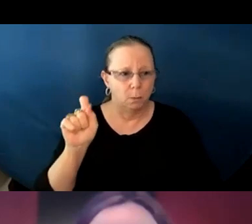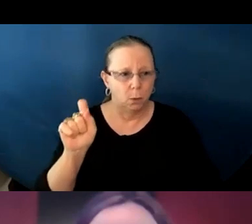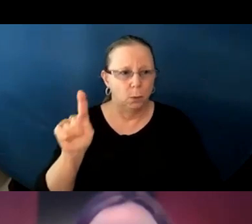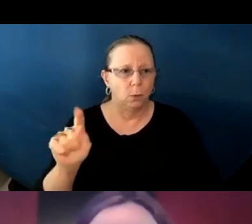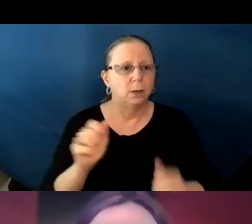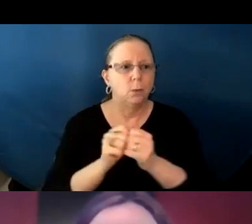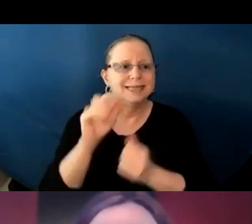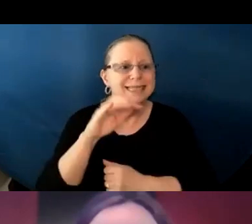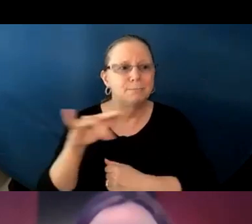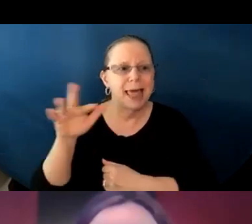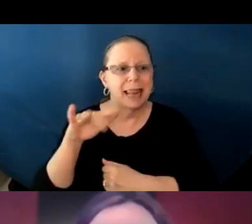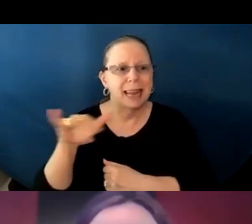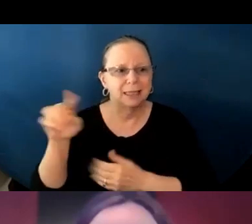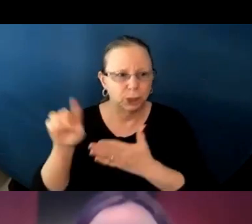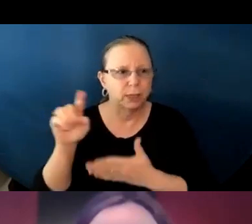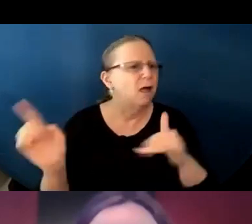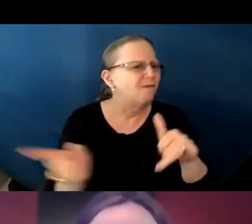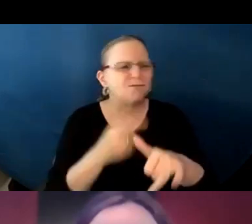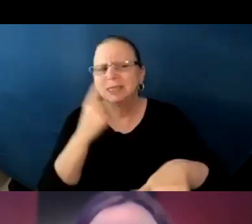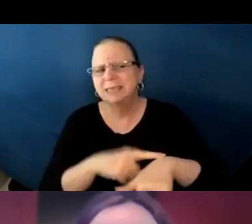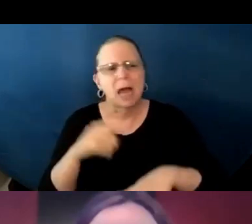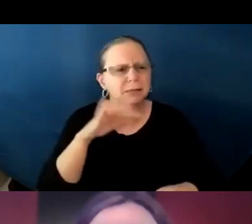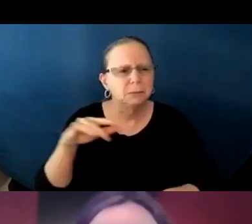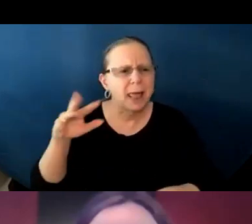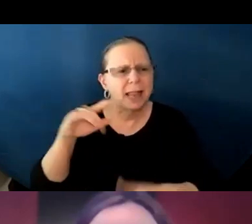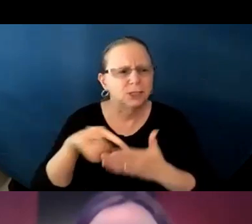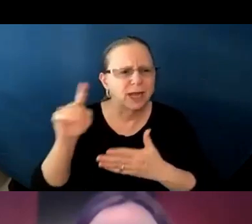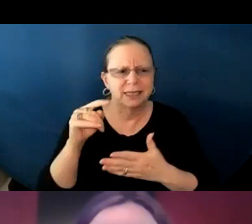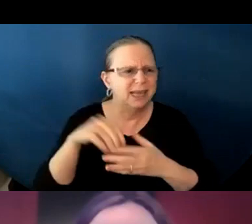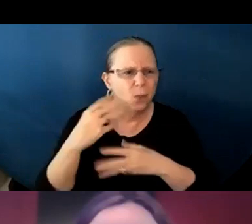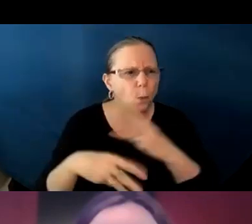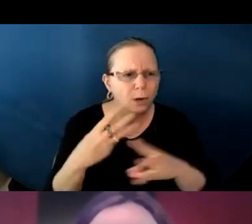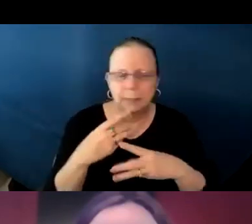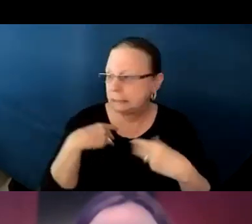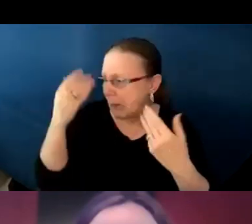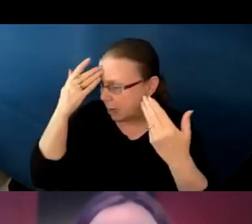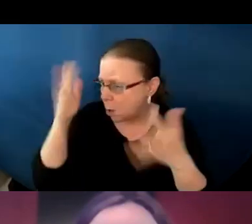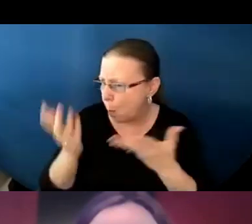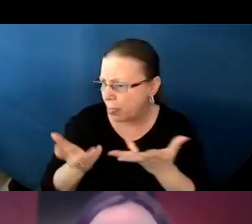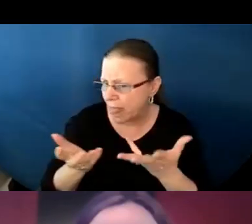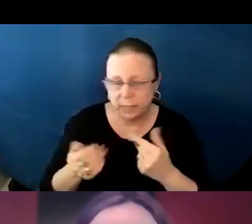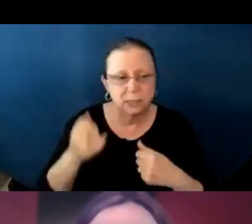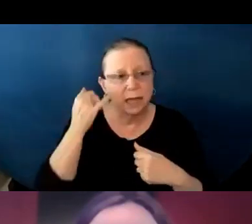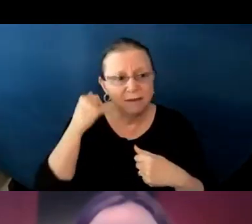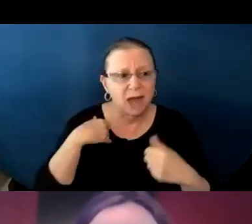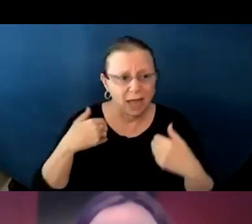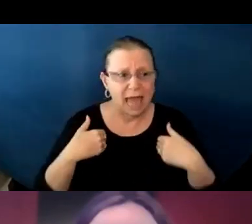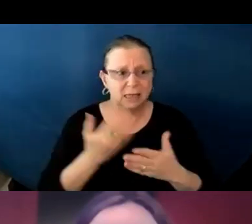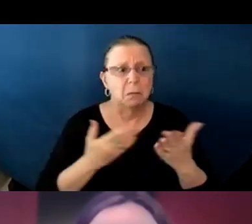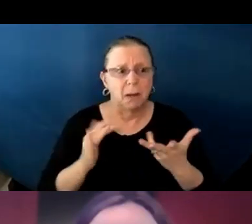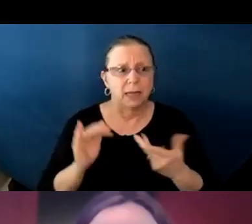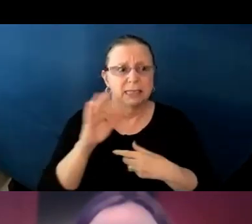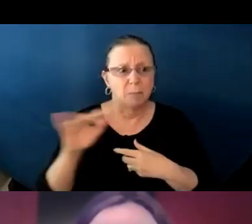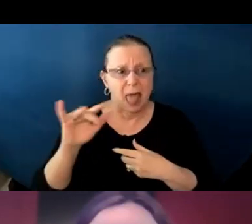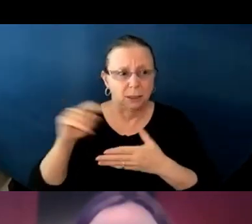time spell check was ever a thing in the world. But I said, I don't even know what that is. But if I had something like spell check,